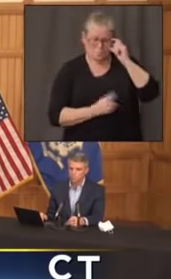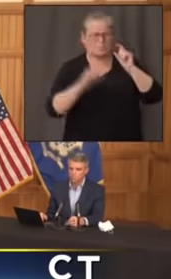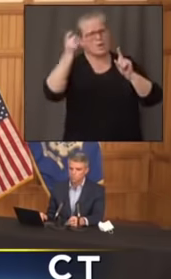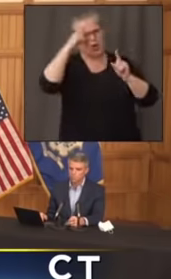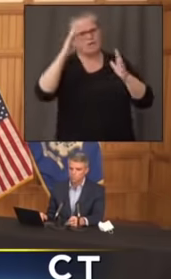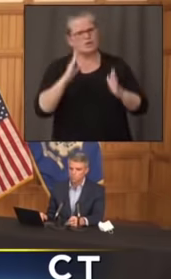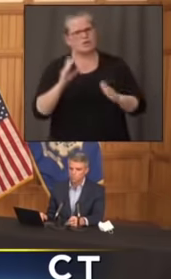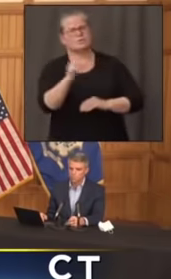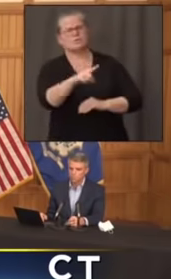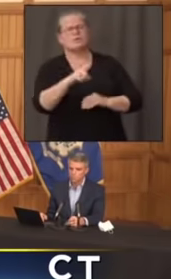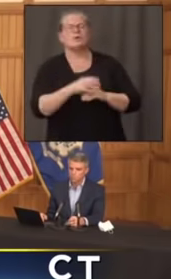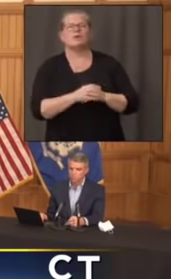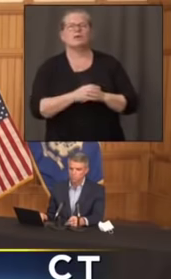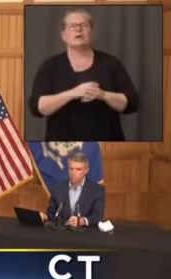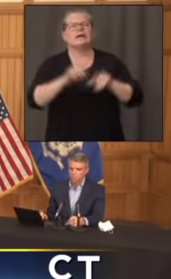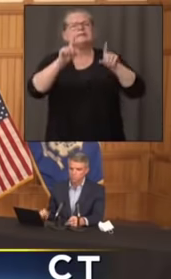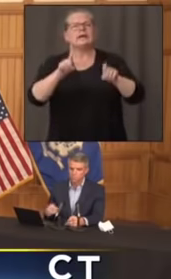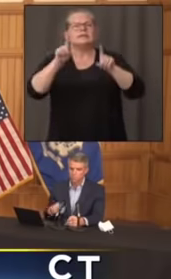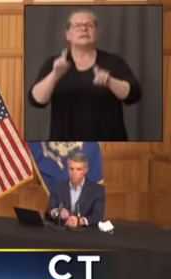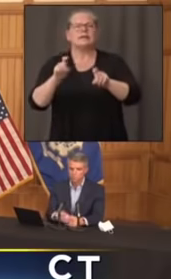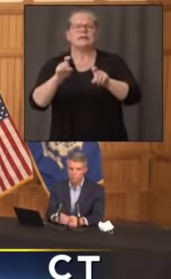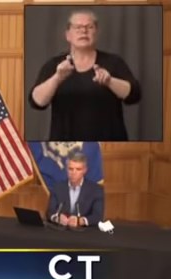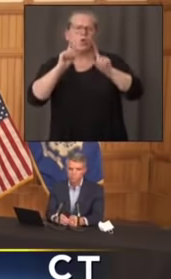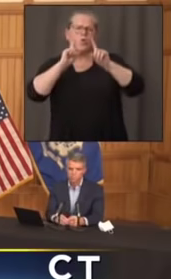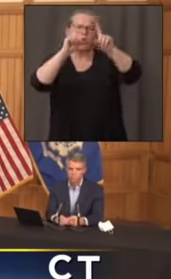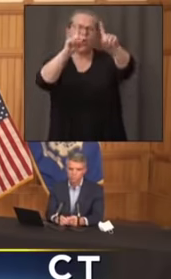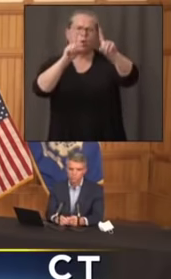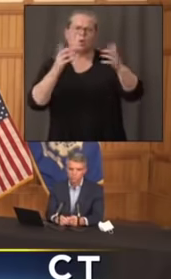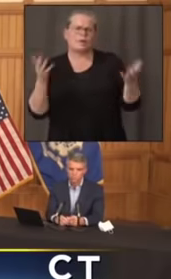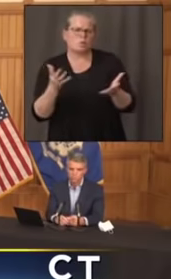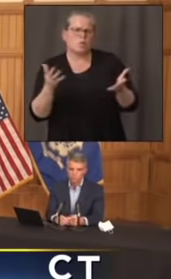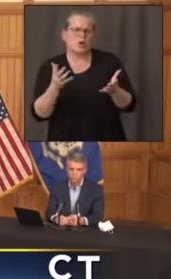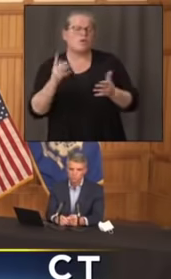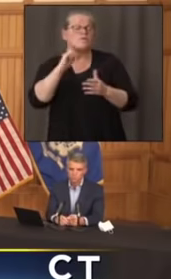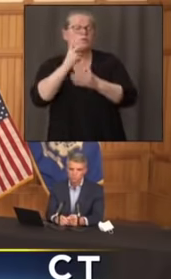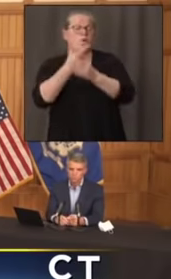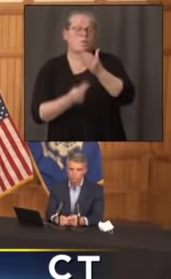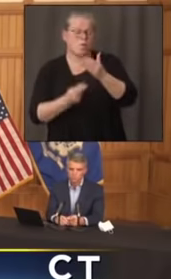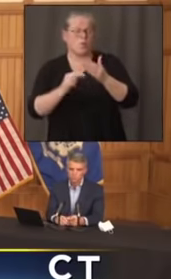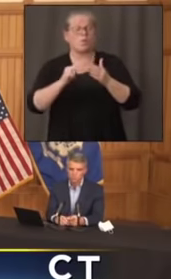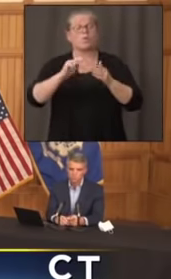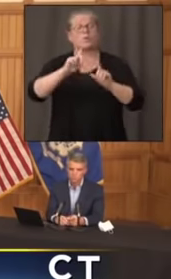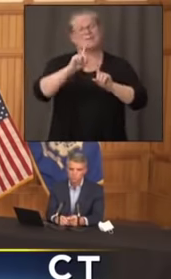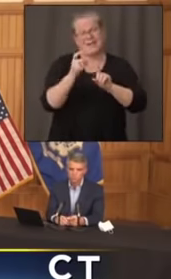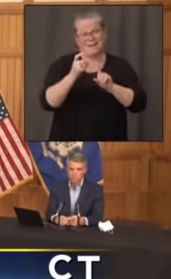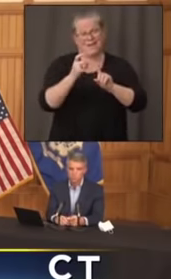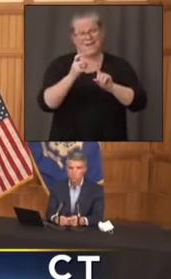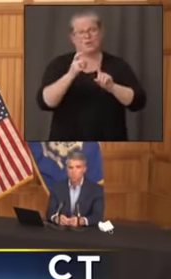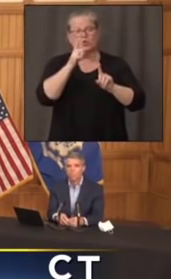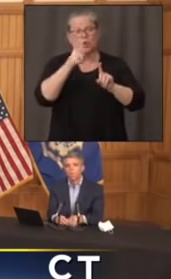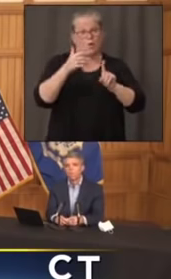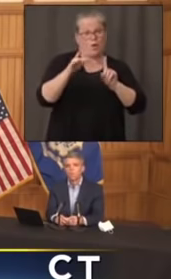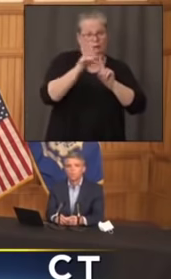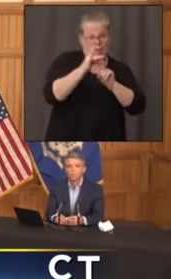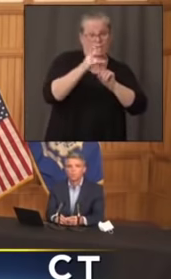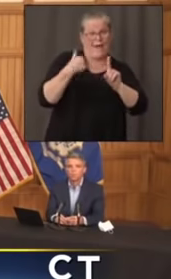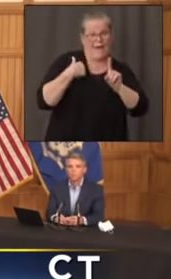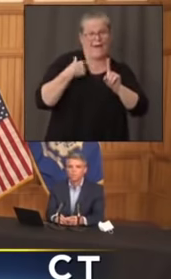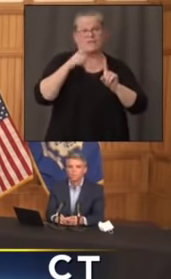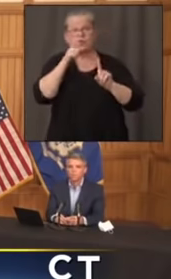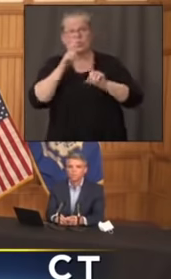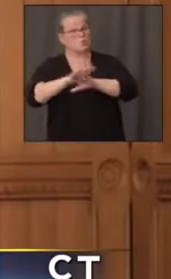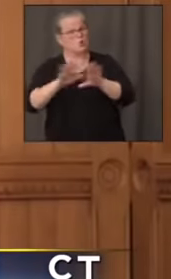goal for testing now, for both diagnostic and for antibody testing? You want to start with that? Yeah, we